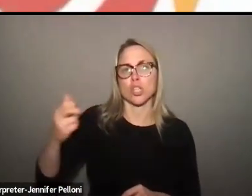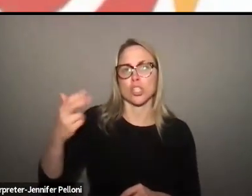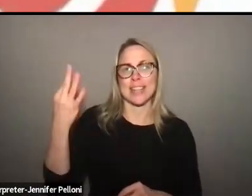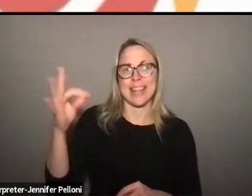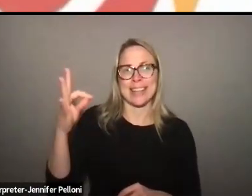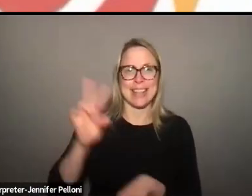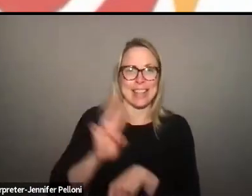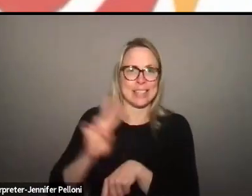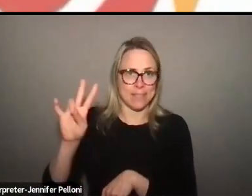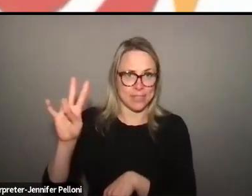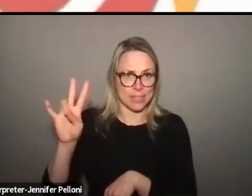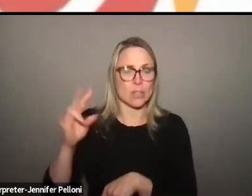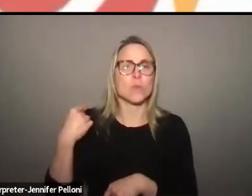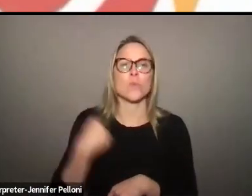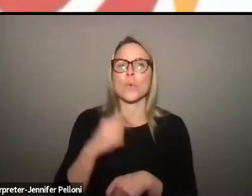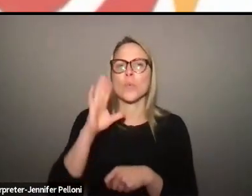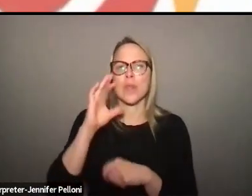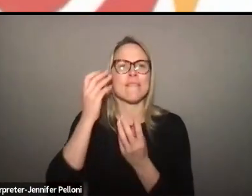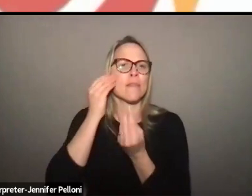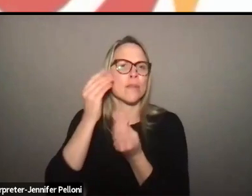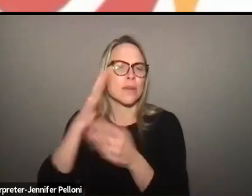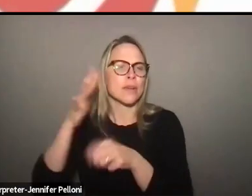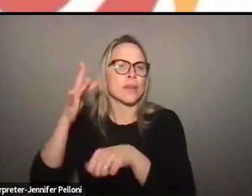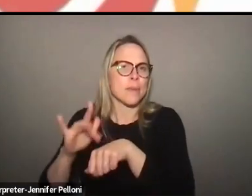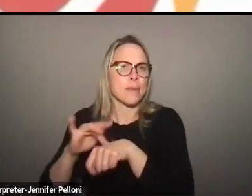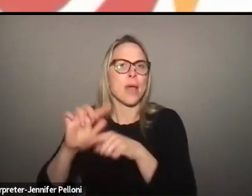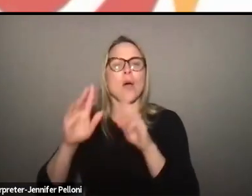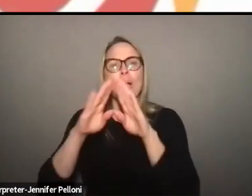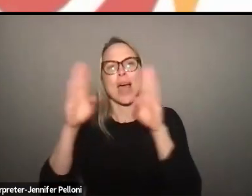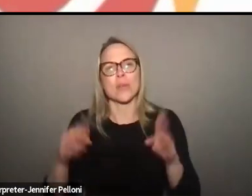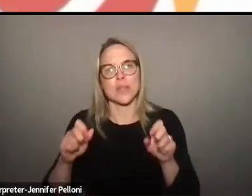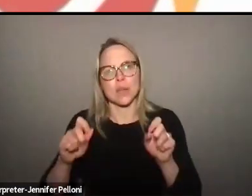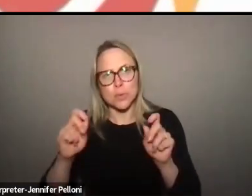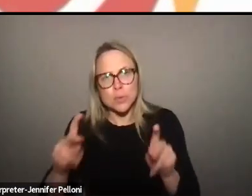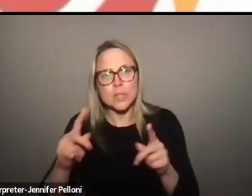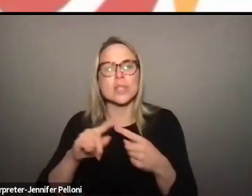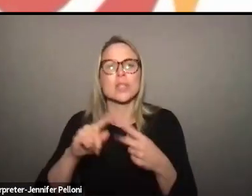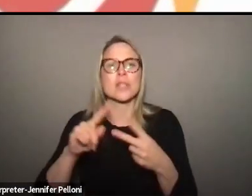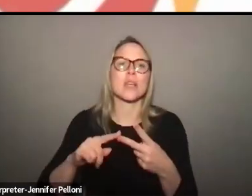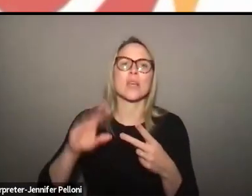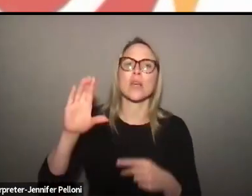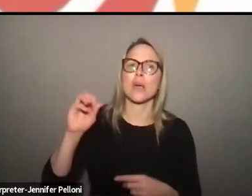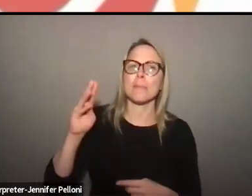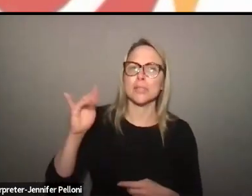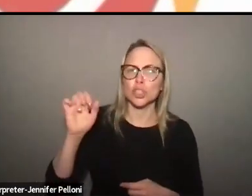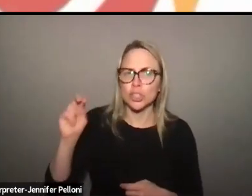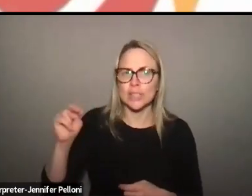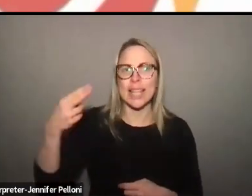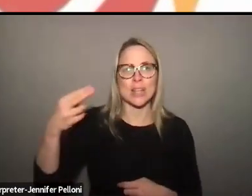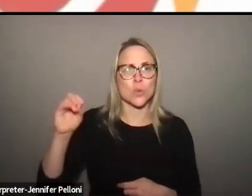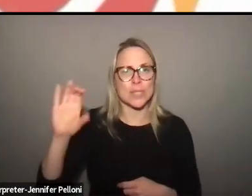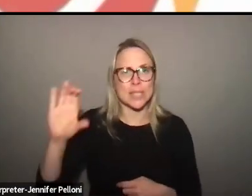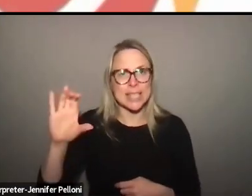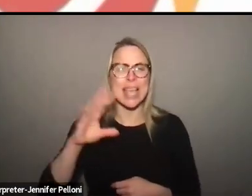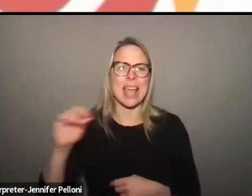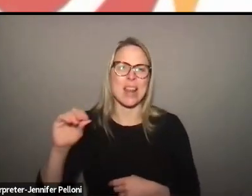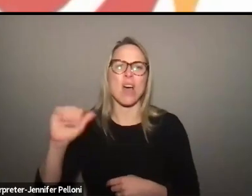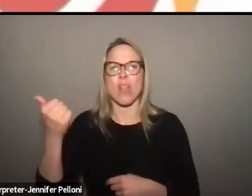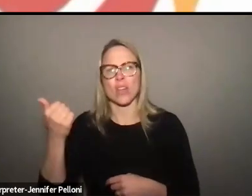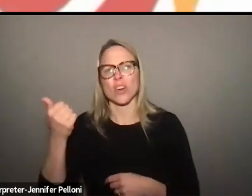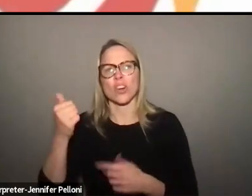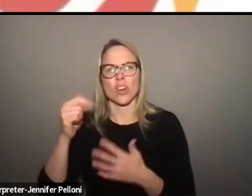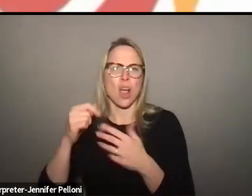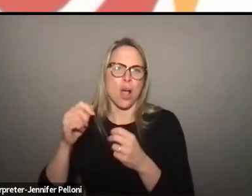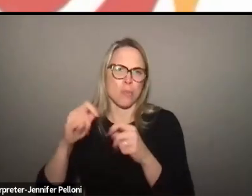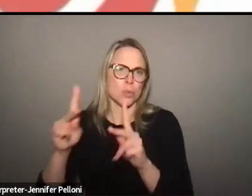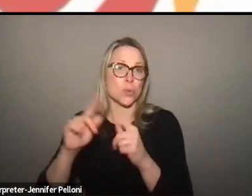7 p.m. We will have information about Housing Opportunities Commission HOC vouchers and other housing opportunities.